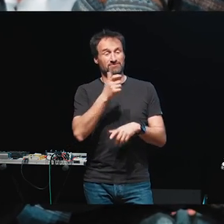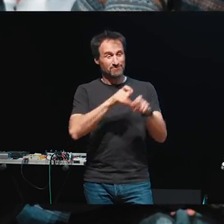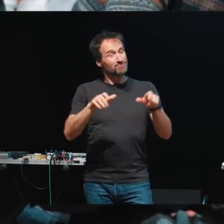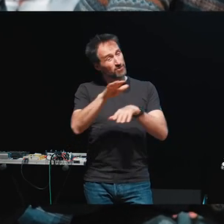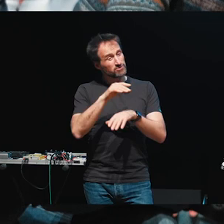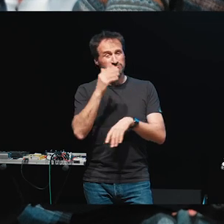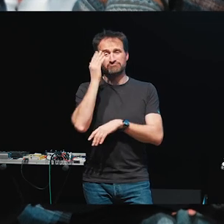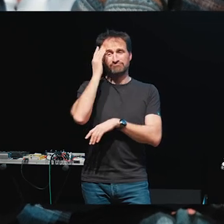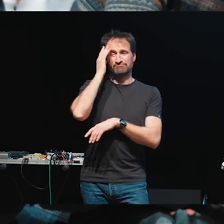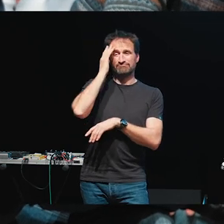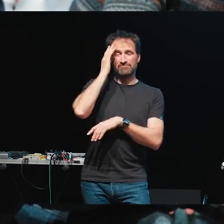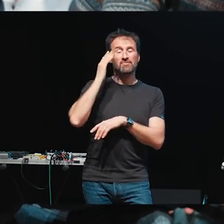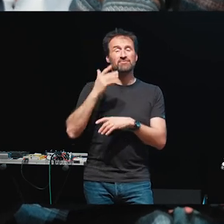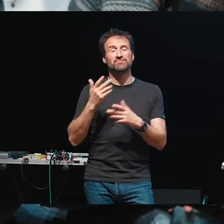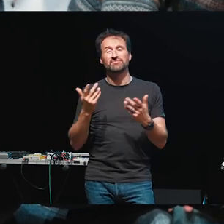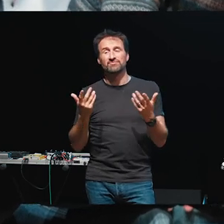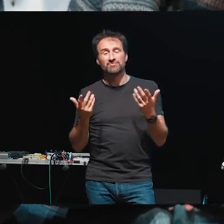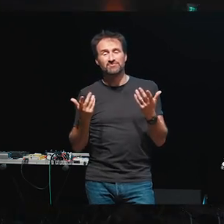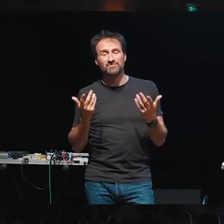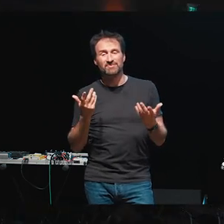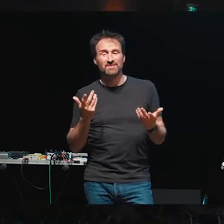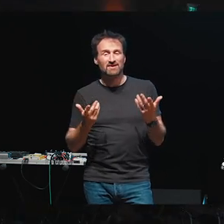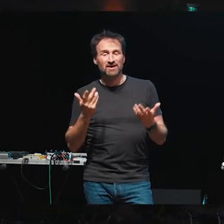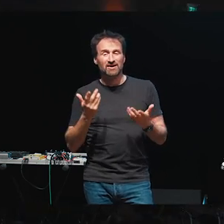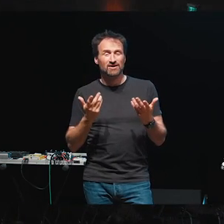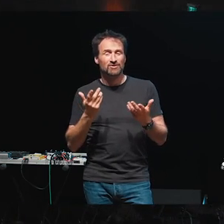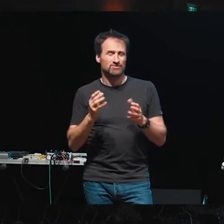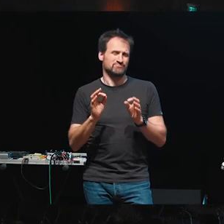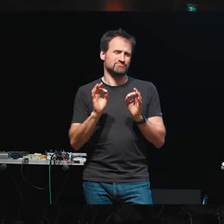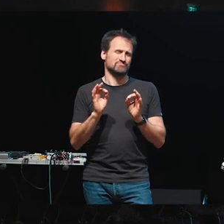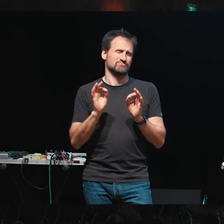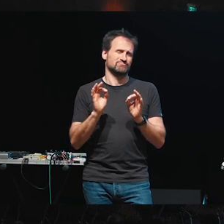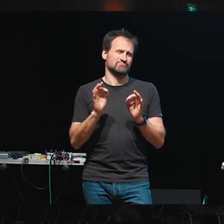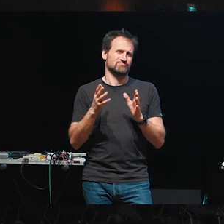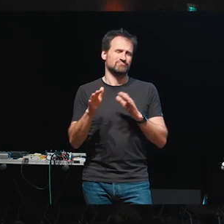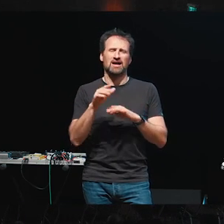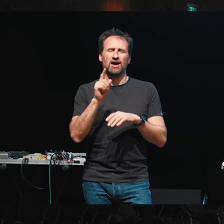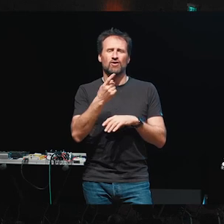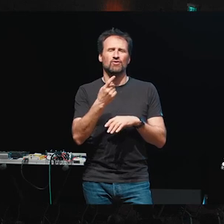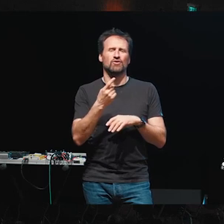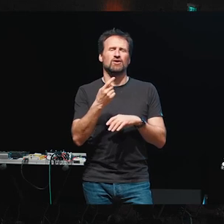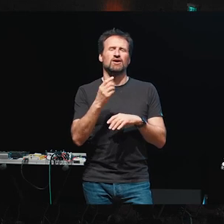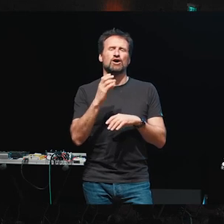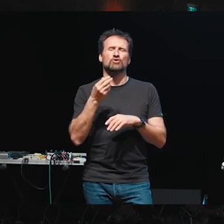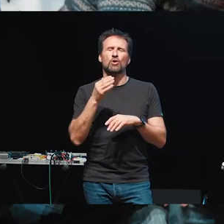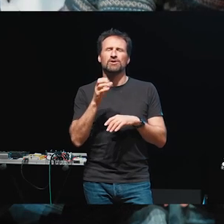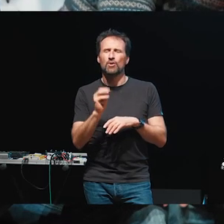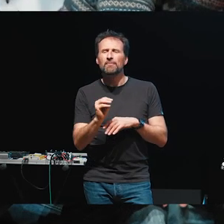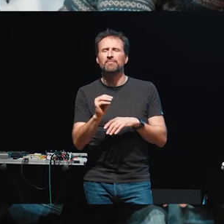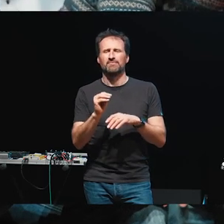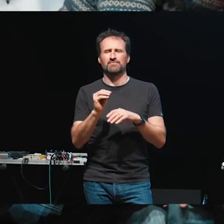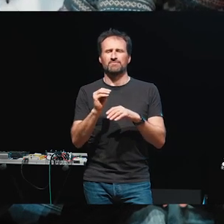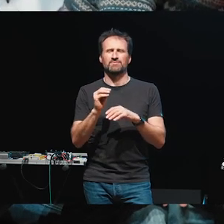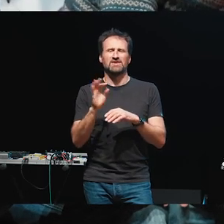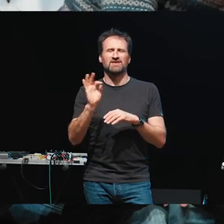about are in certain way already addressed by a Chromium feature development policy, but also it's